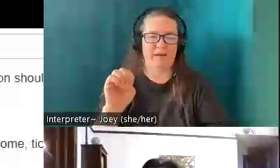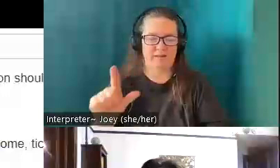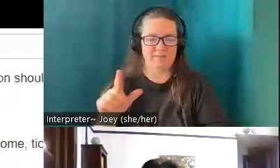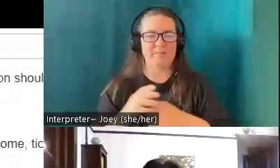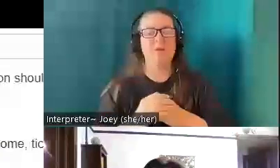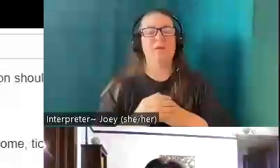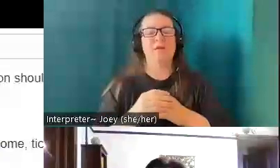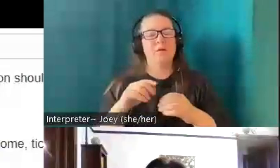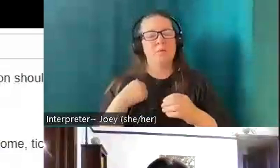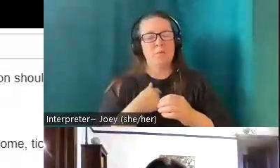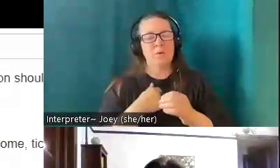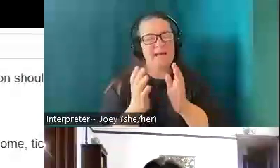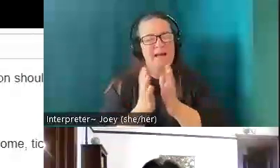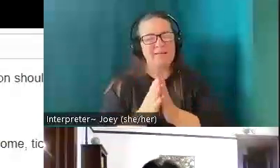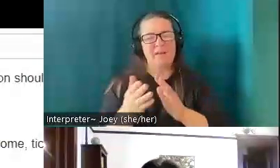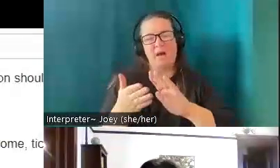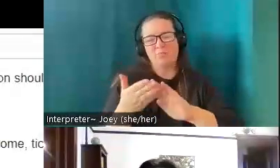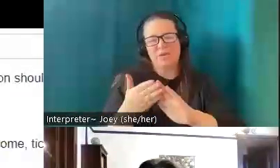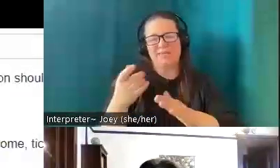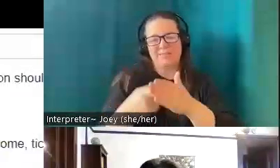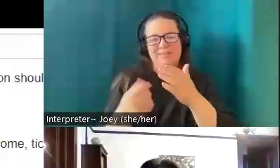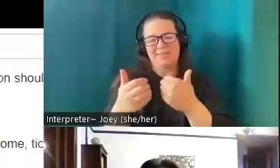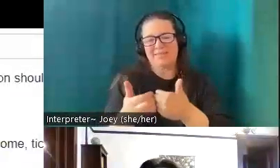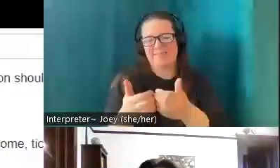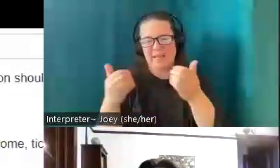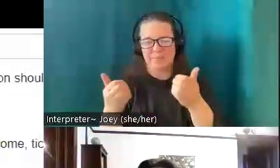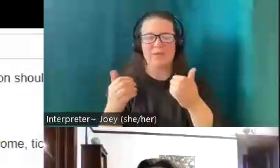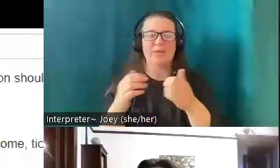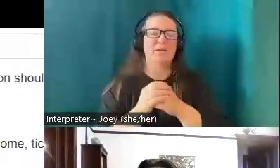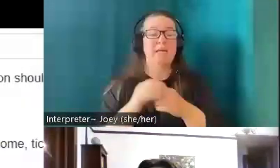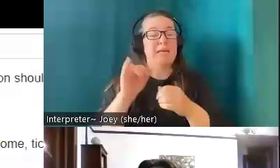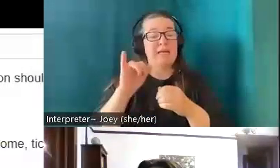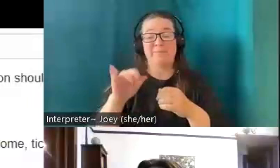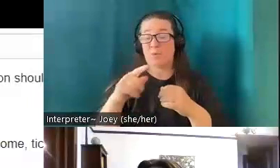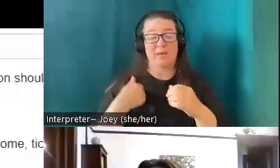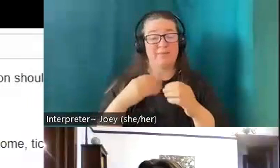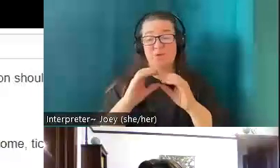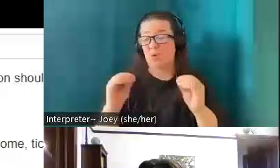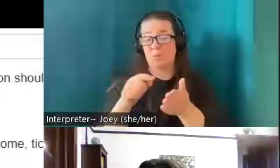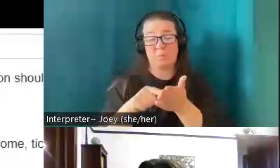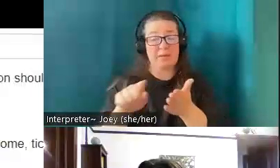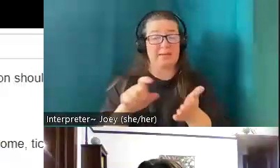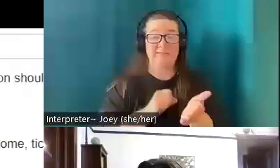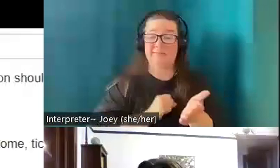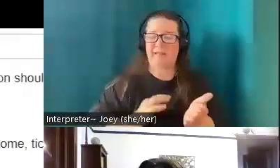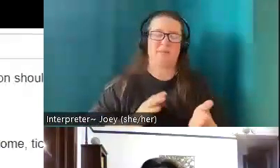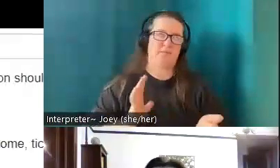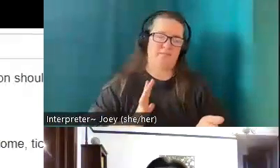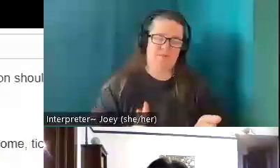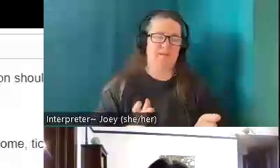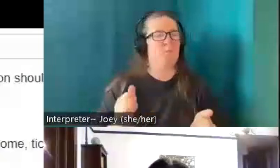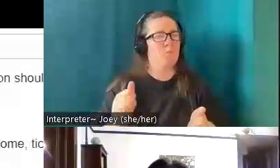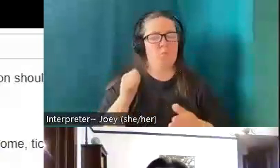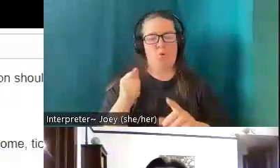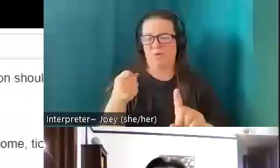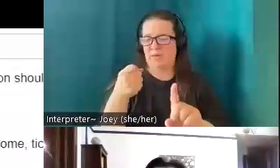does not have paid staff, that's totally fine. That will not impact your award in any way, but you can enter 0 here. I